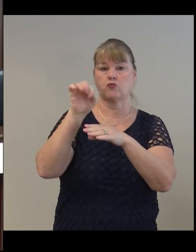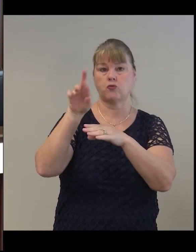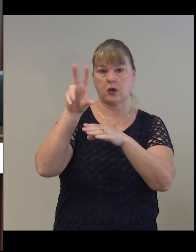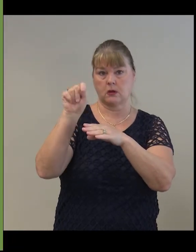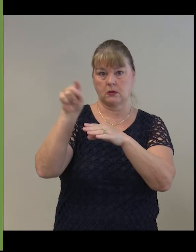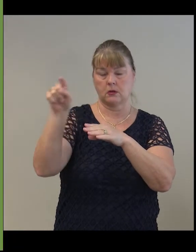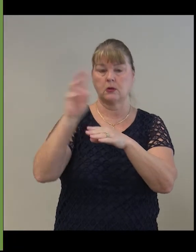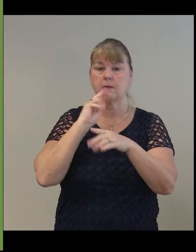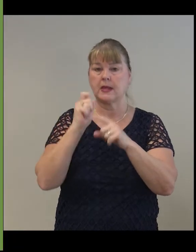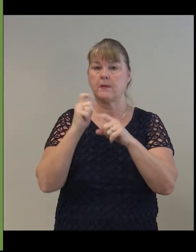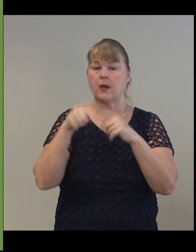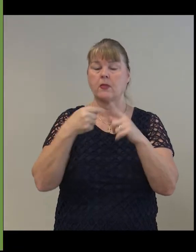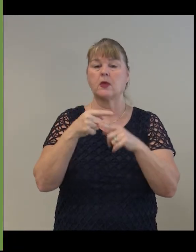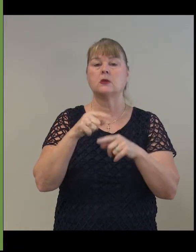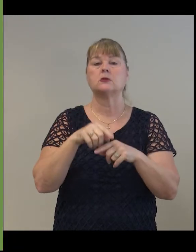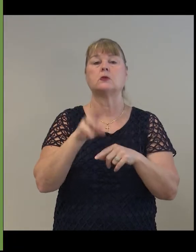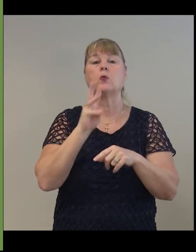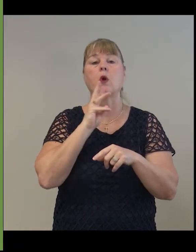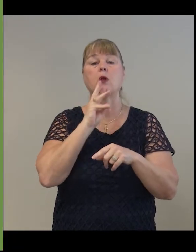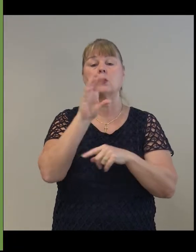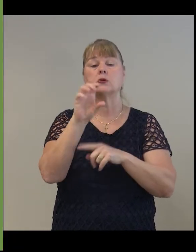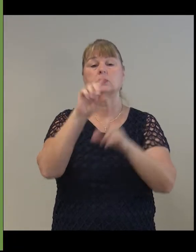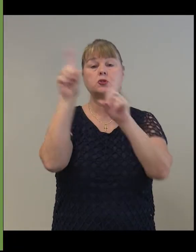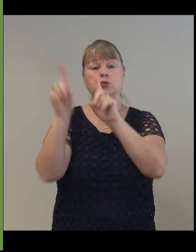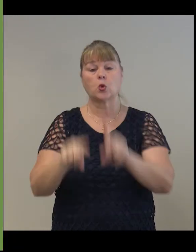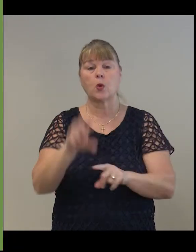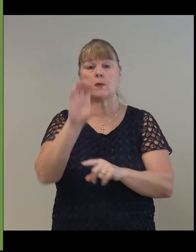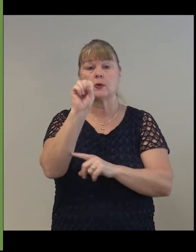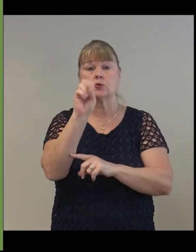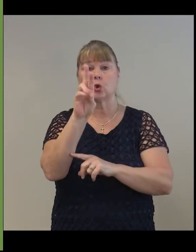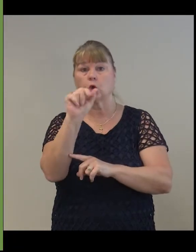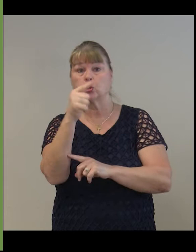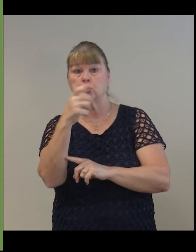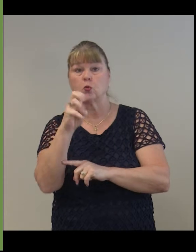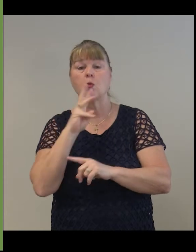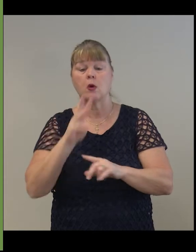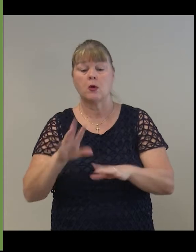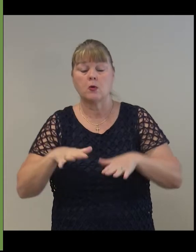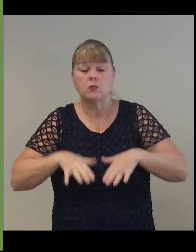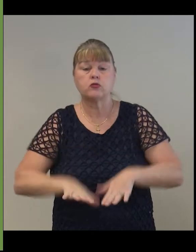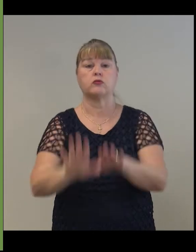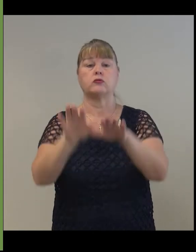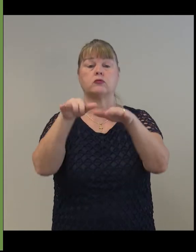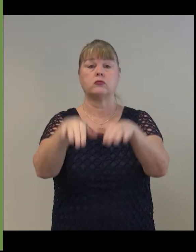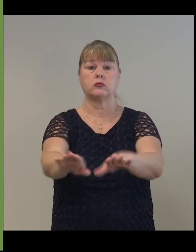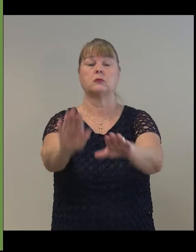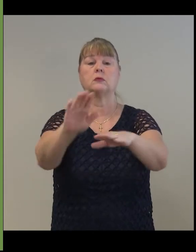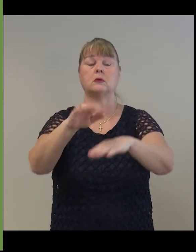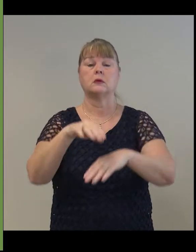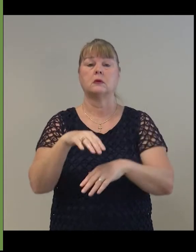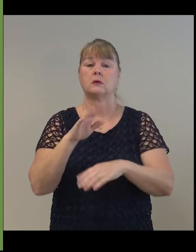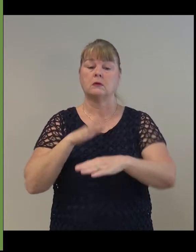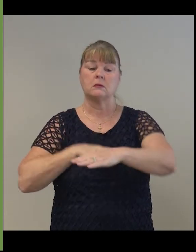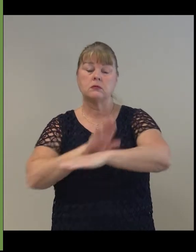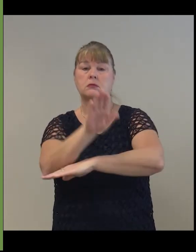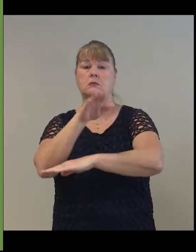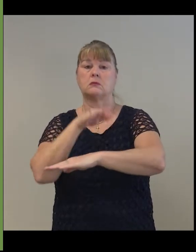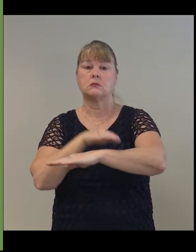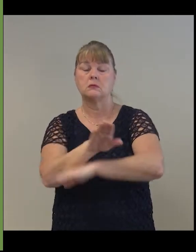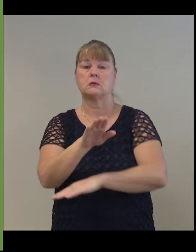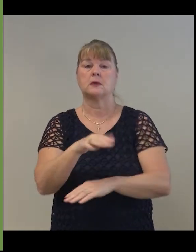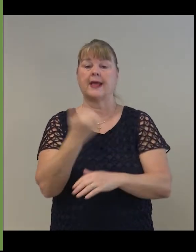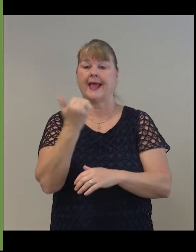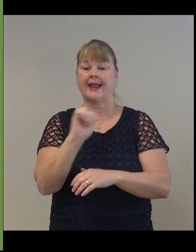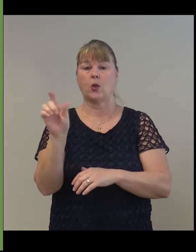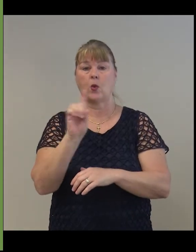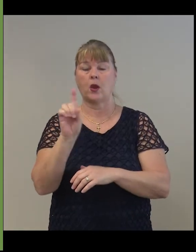surge is incredibly important here in Chatham County, and especially along the coast, anywhere along the eastern United States.